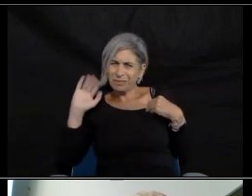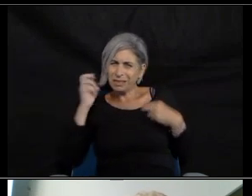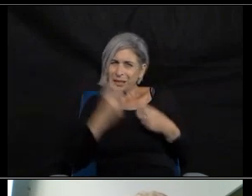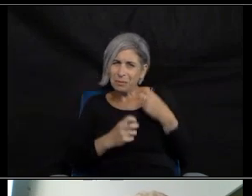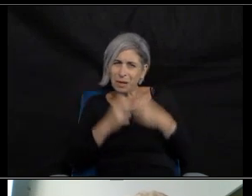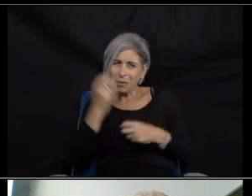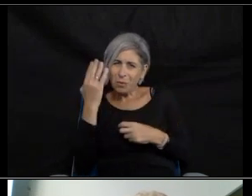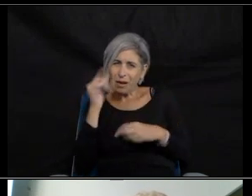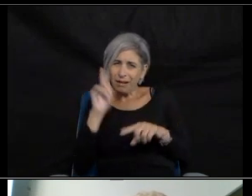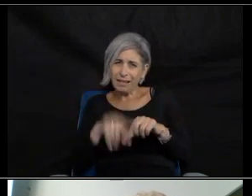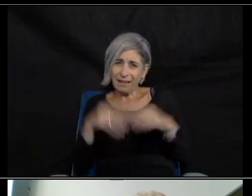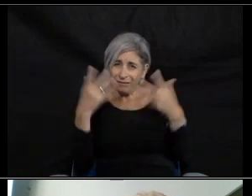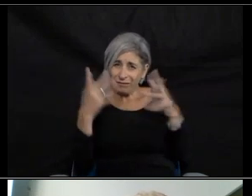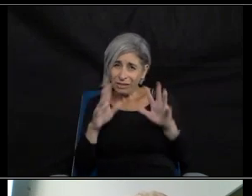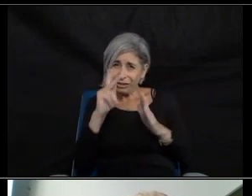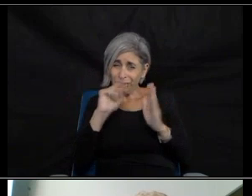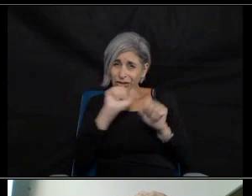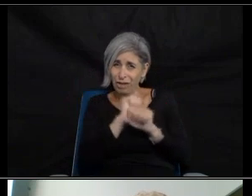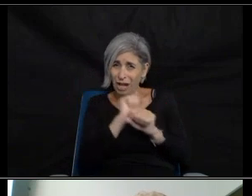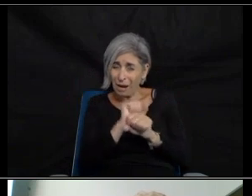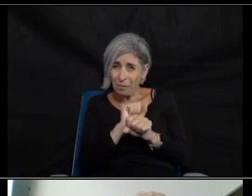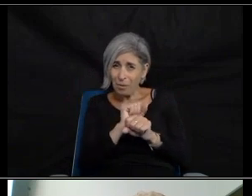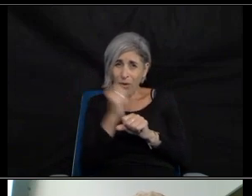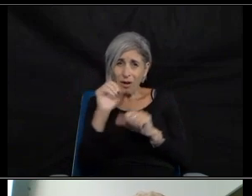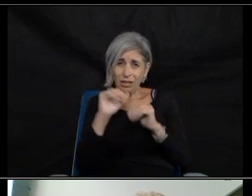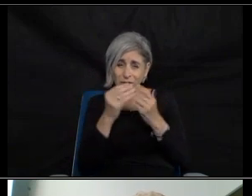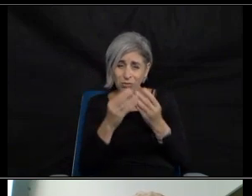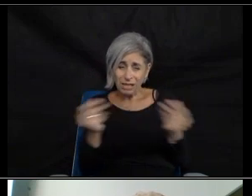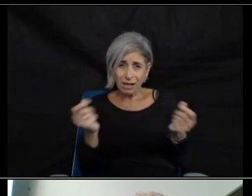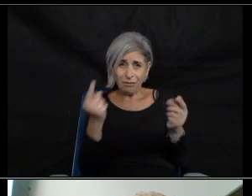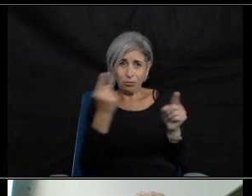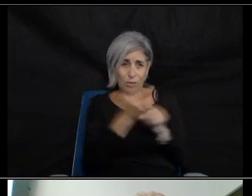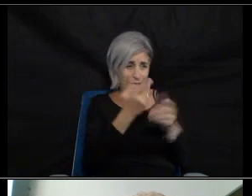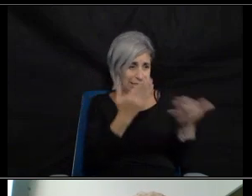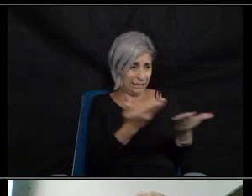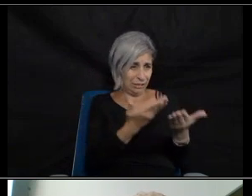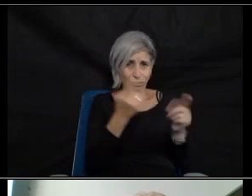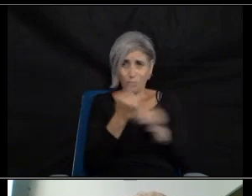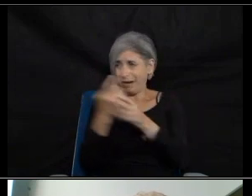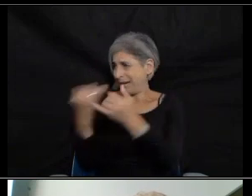is why it can't be delivered, and this is why we need to solve it right here, right now.